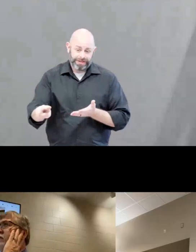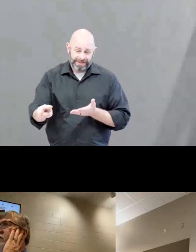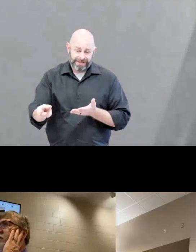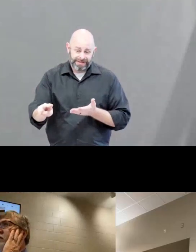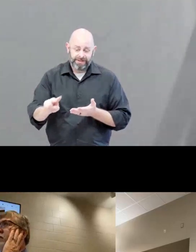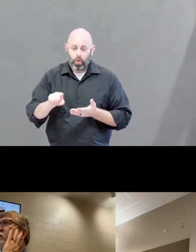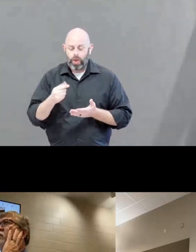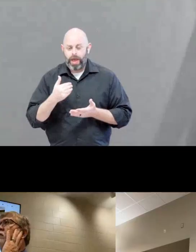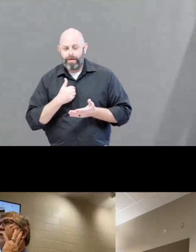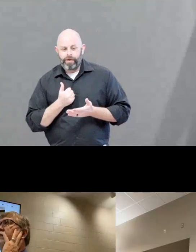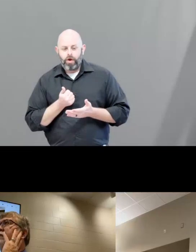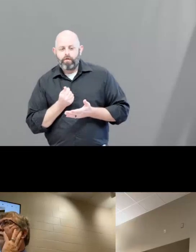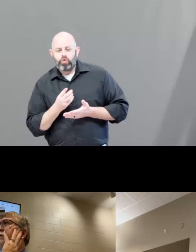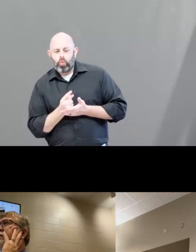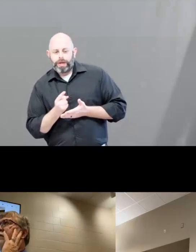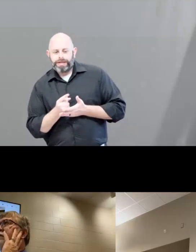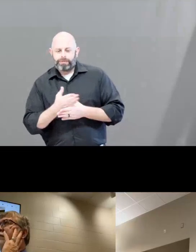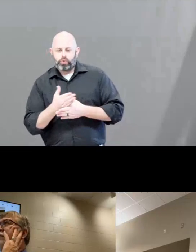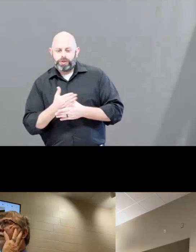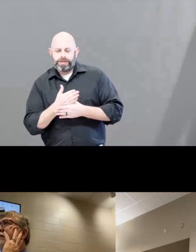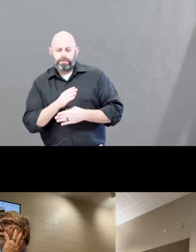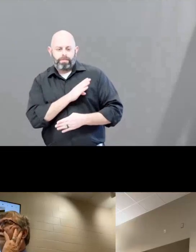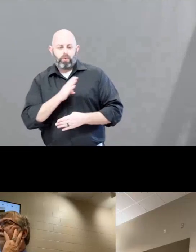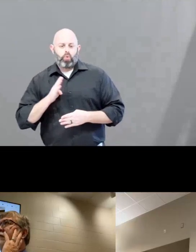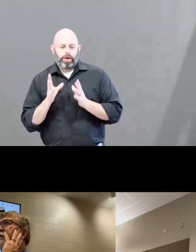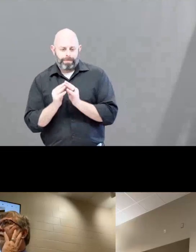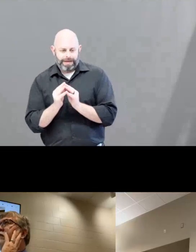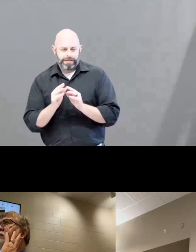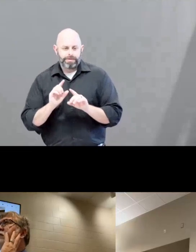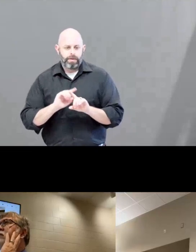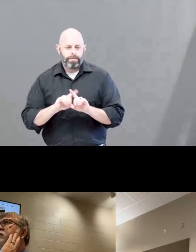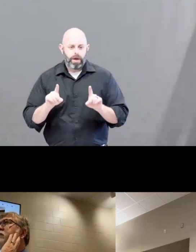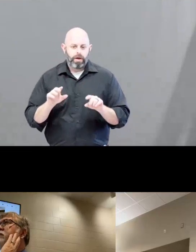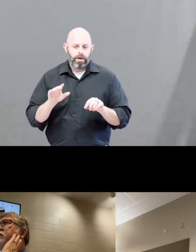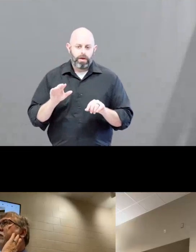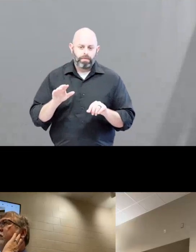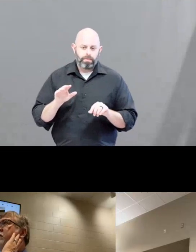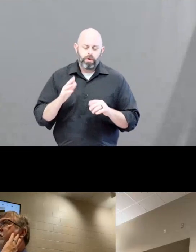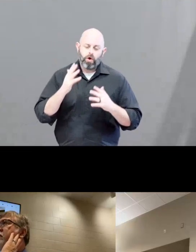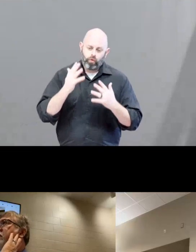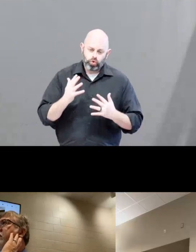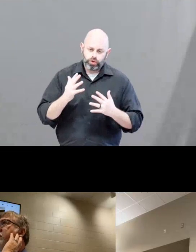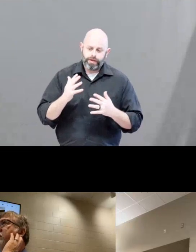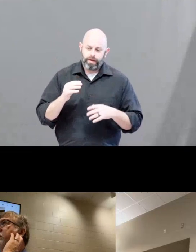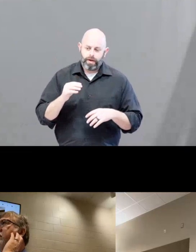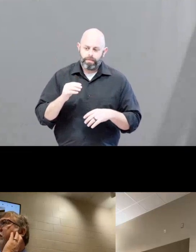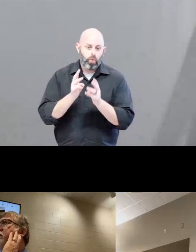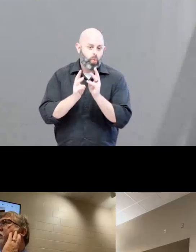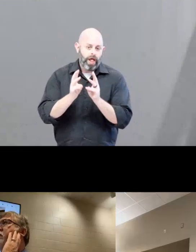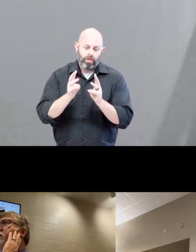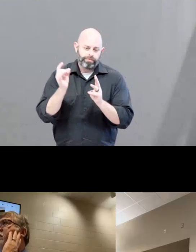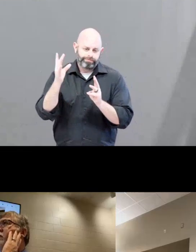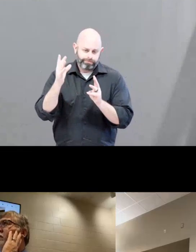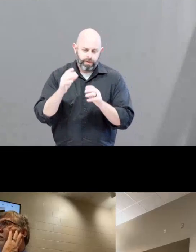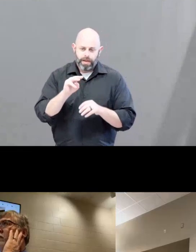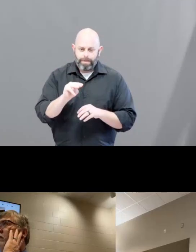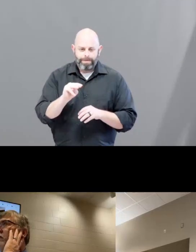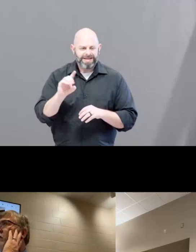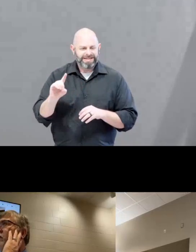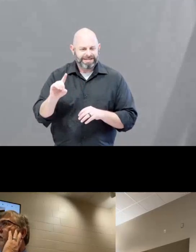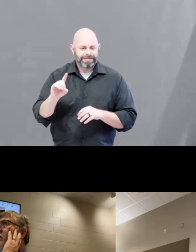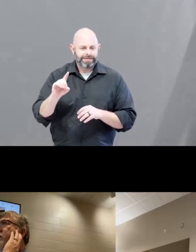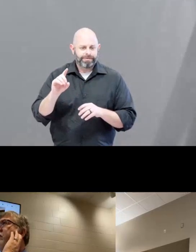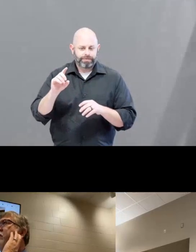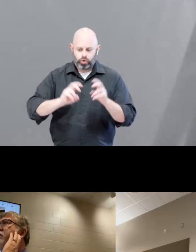a few weeks in between the board meetings. But we, unfortunately, because of the weather, the Mason-Dixon